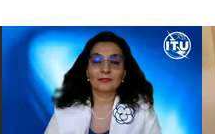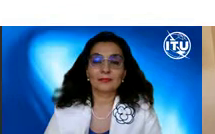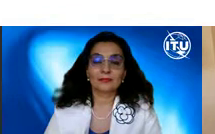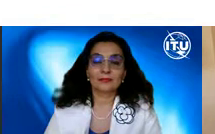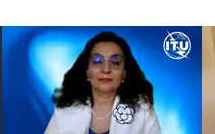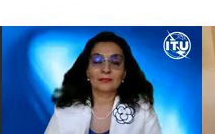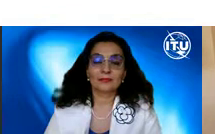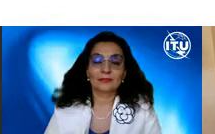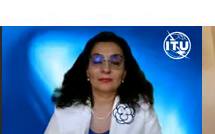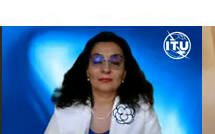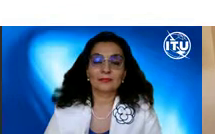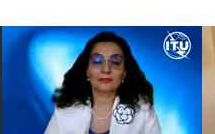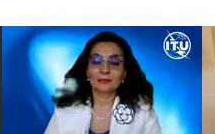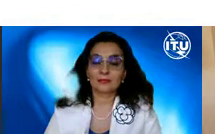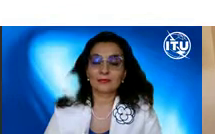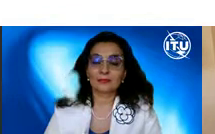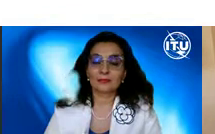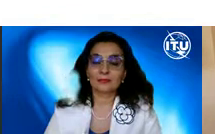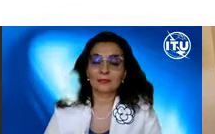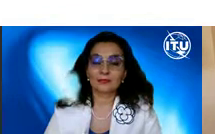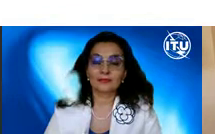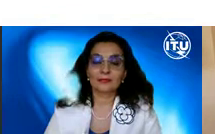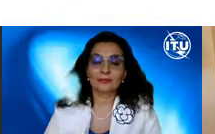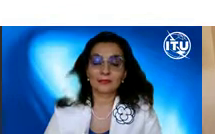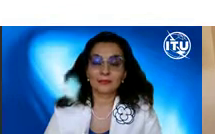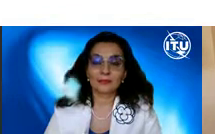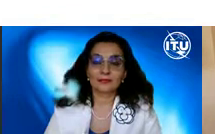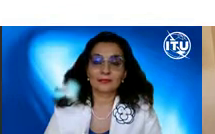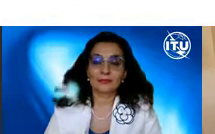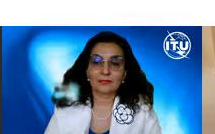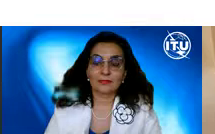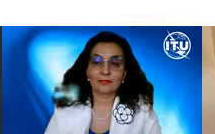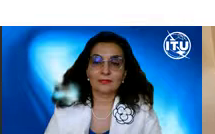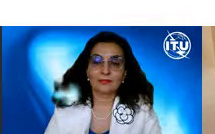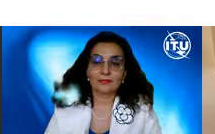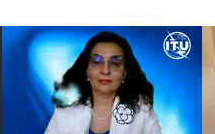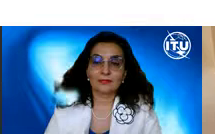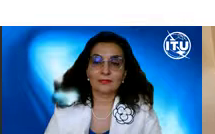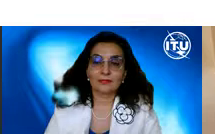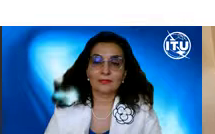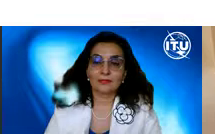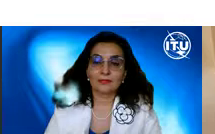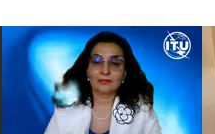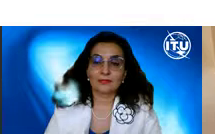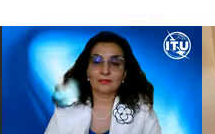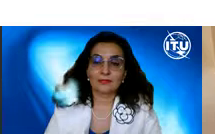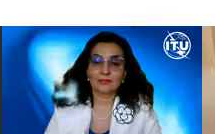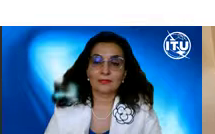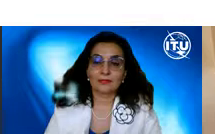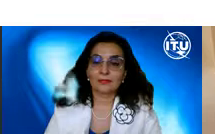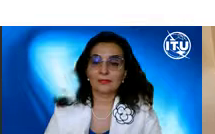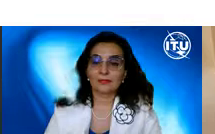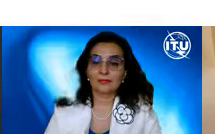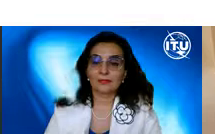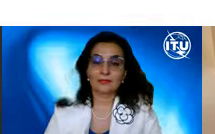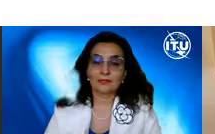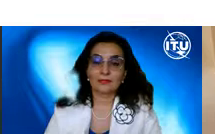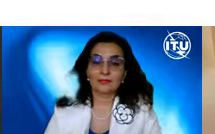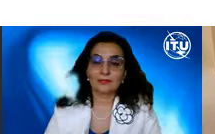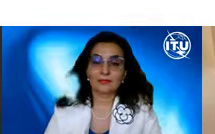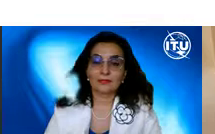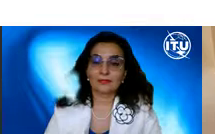accessibility, this really is a prerequisite to the inclusion of persons with disabilities. And this strategy promotes it for all